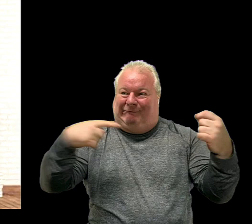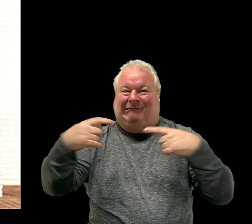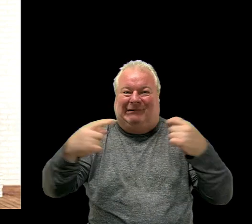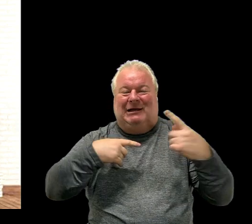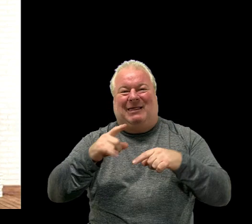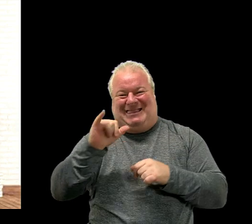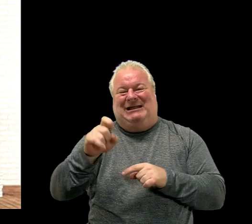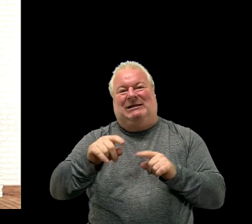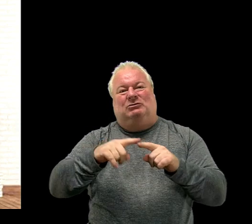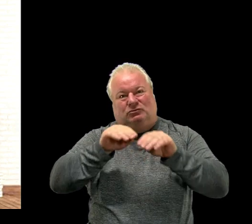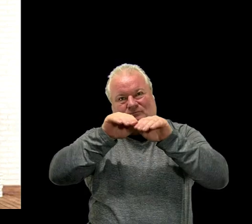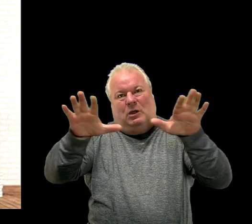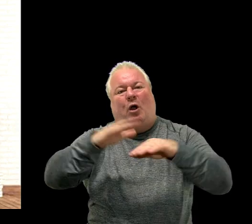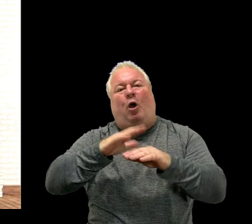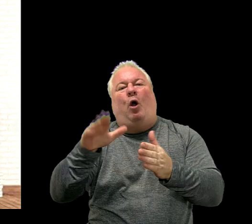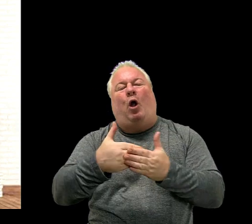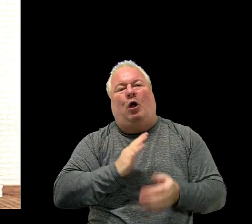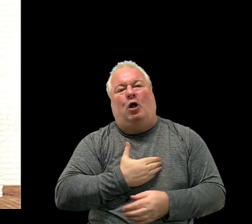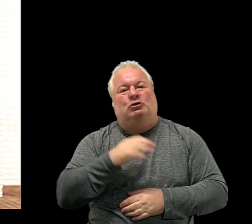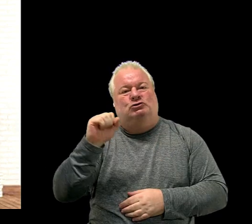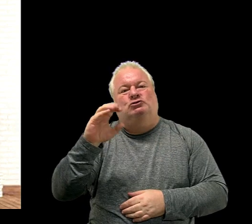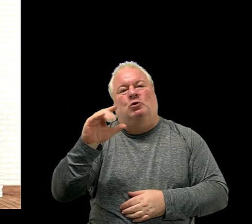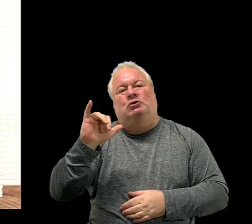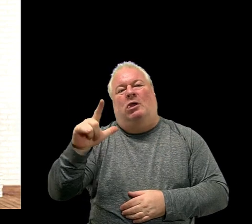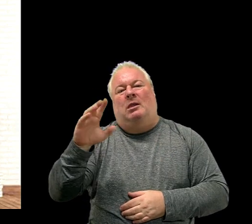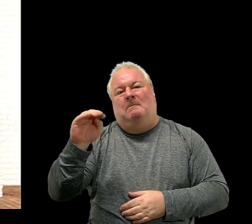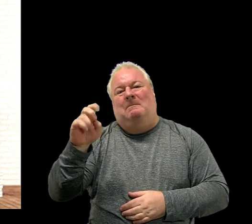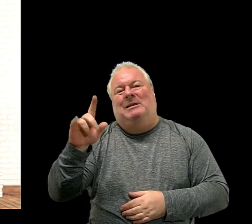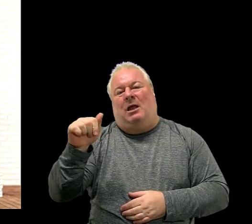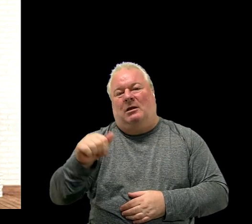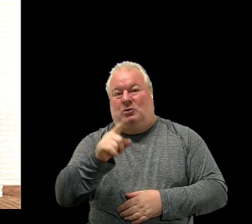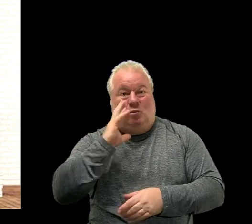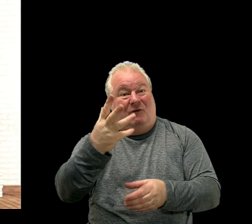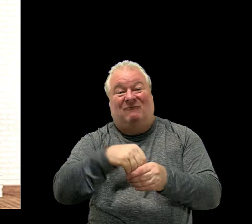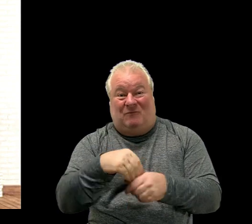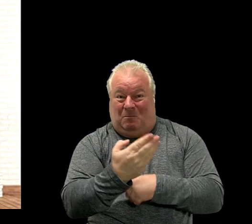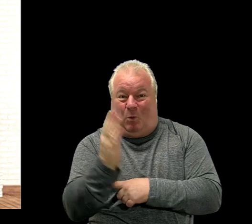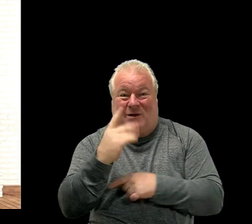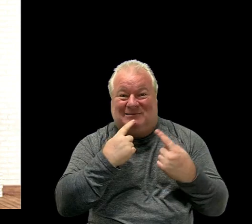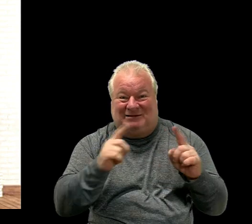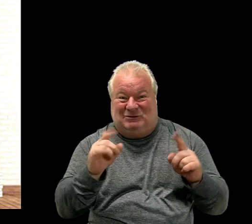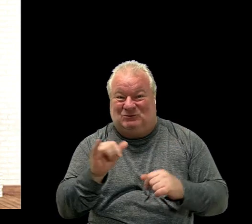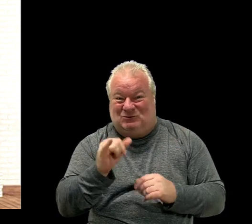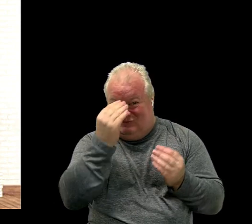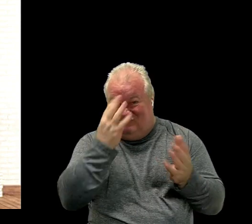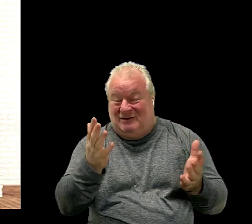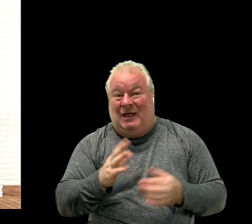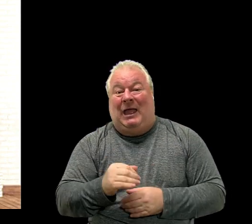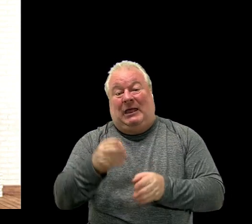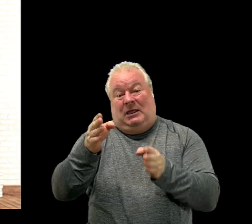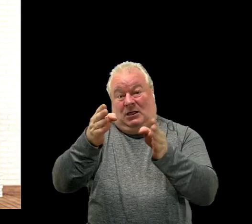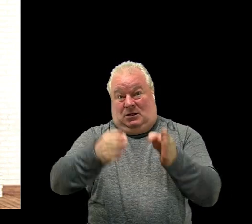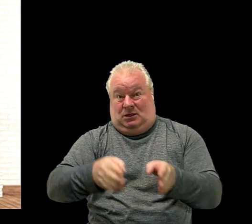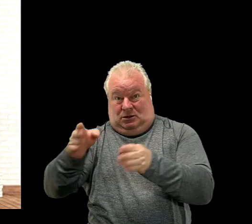to all our social platforms. You'll be part of morning announcements, and you,